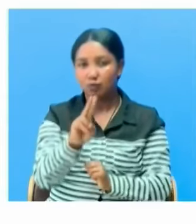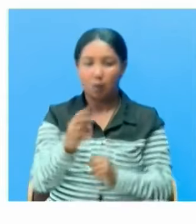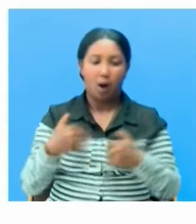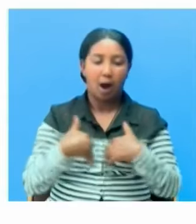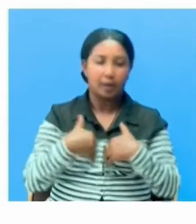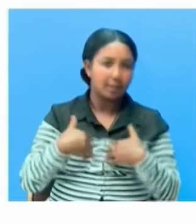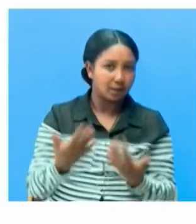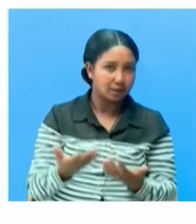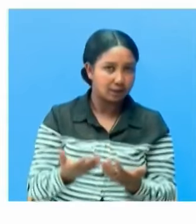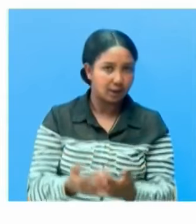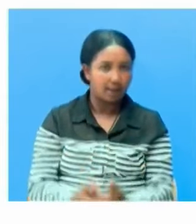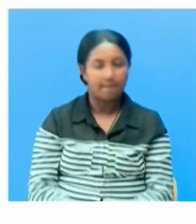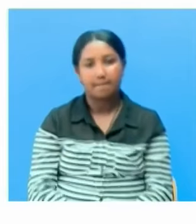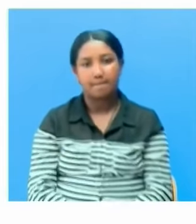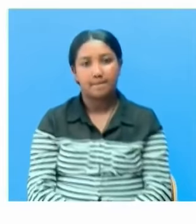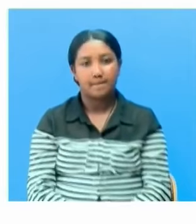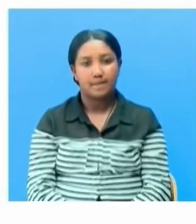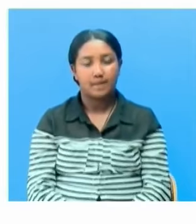animals.